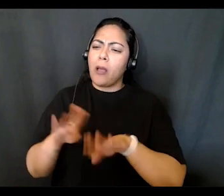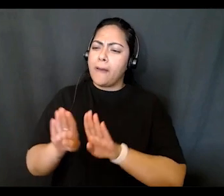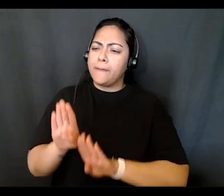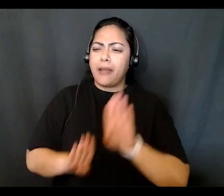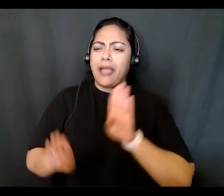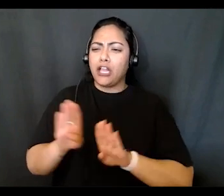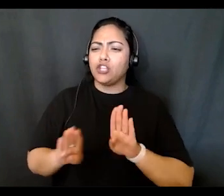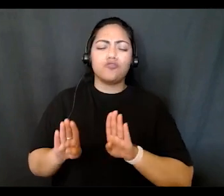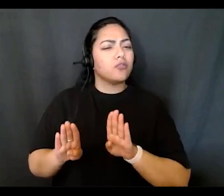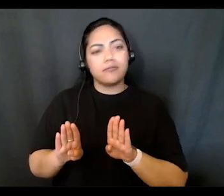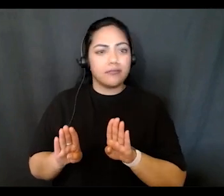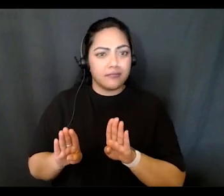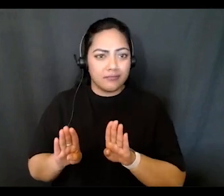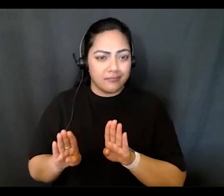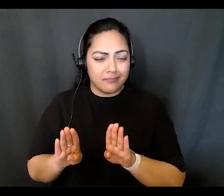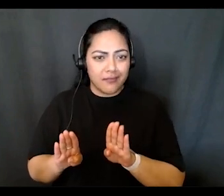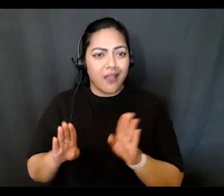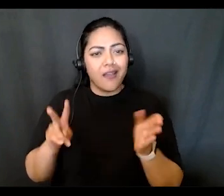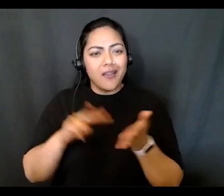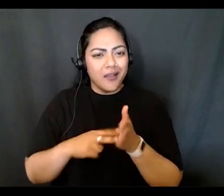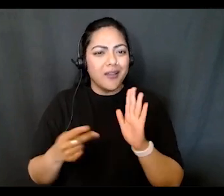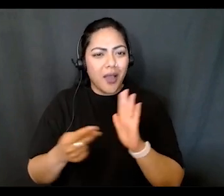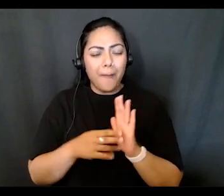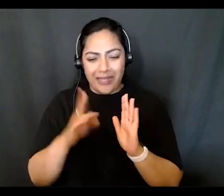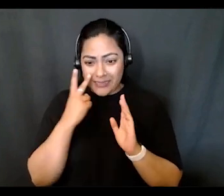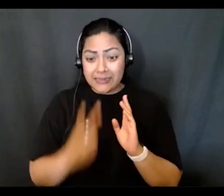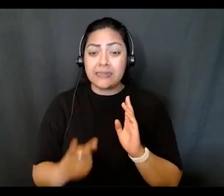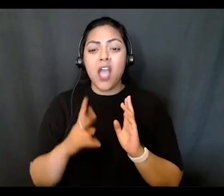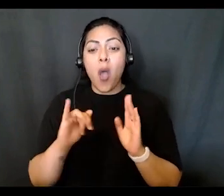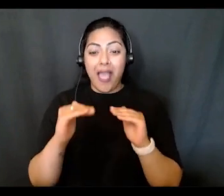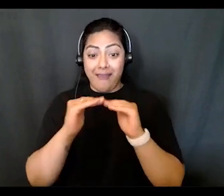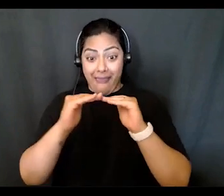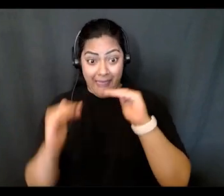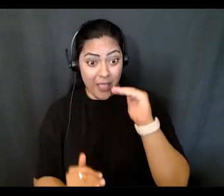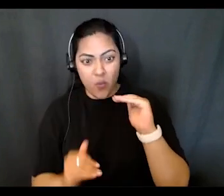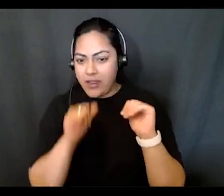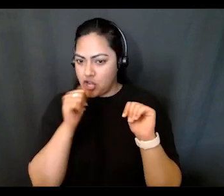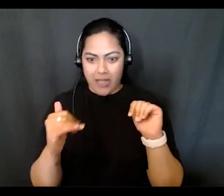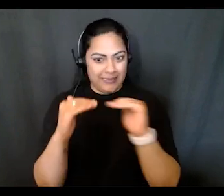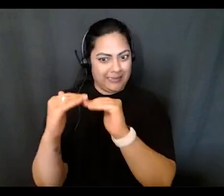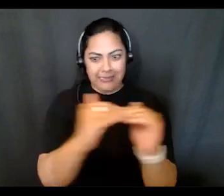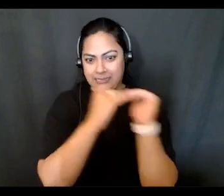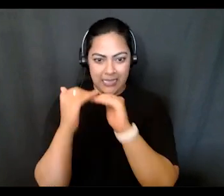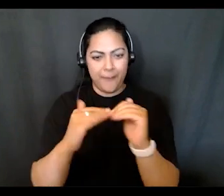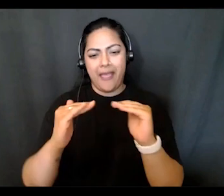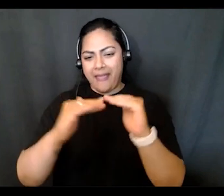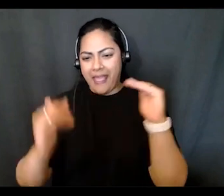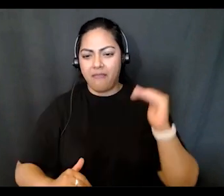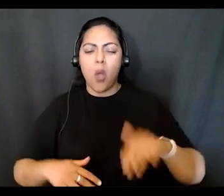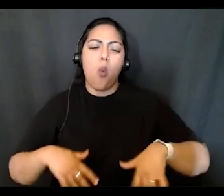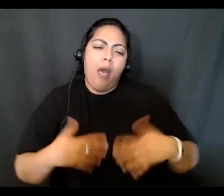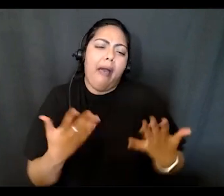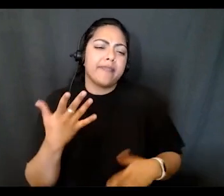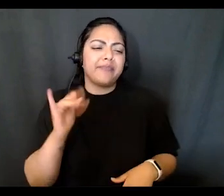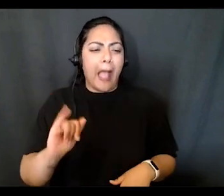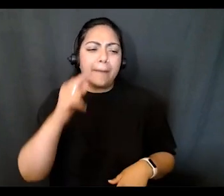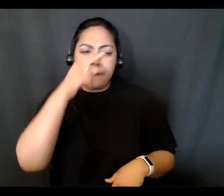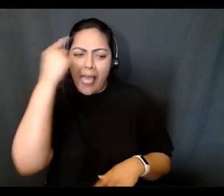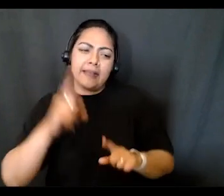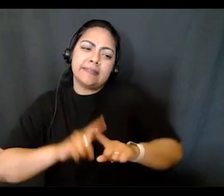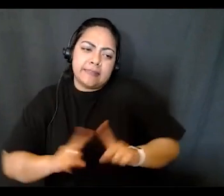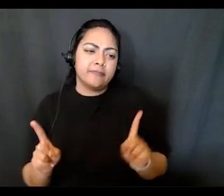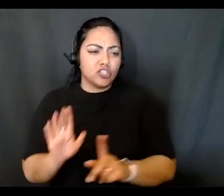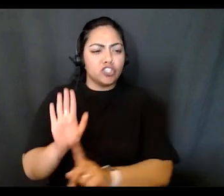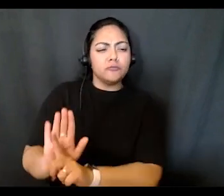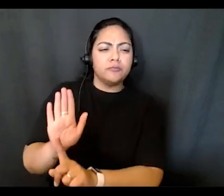see inequities in our communities, we just end up saying, oh, but that's normal because, oh, Black people are so different from X community. But if we see